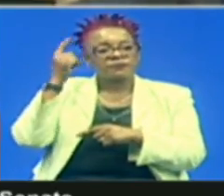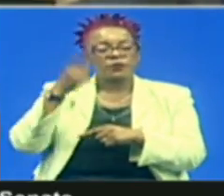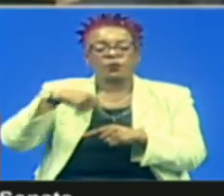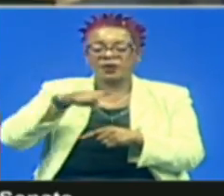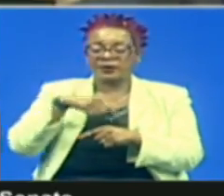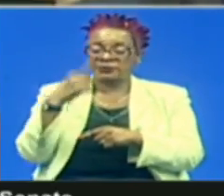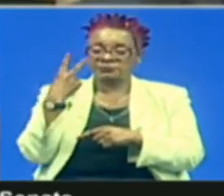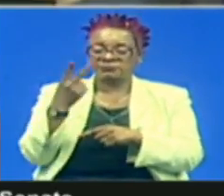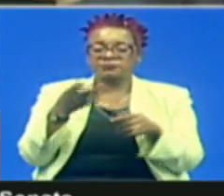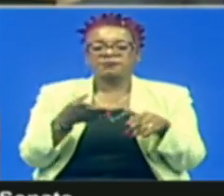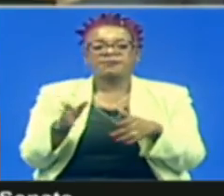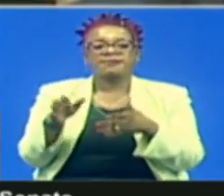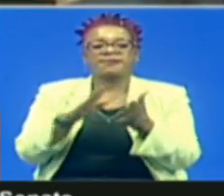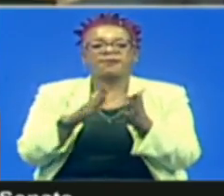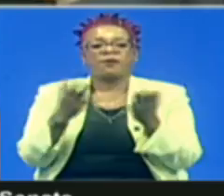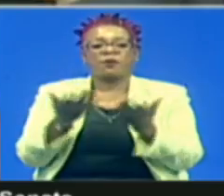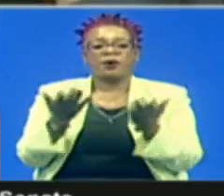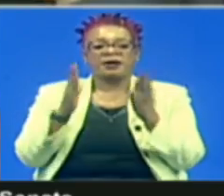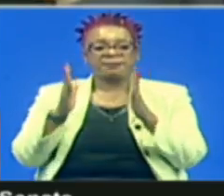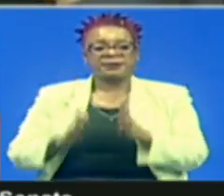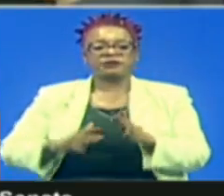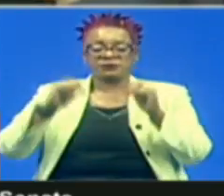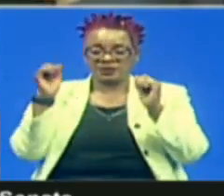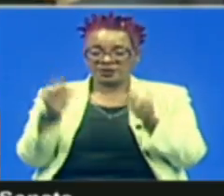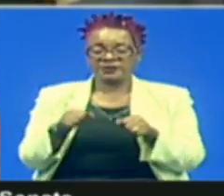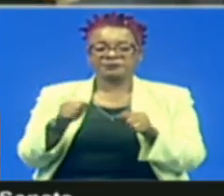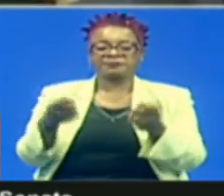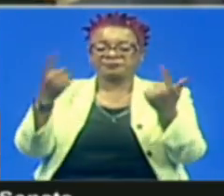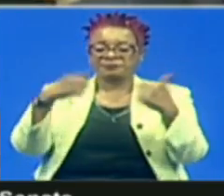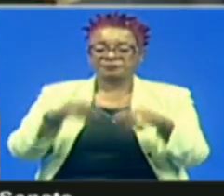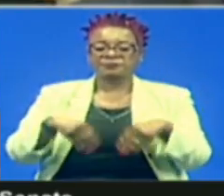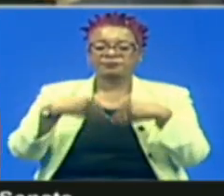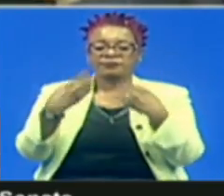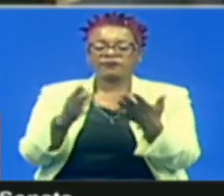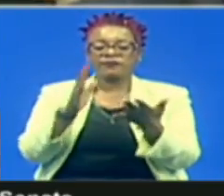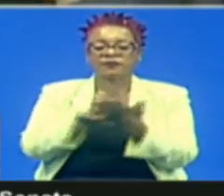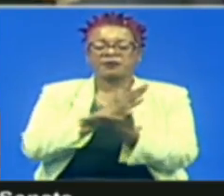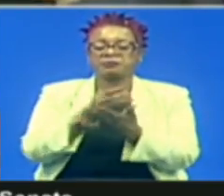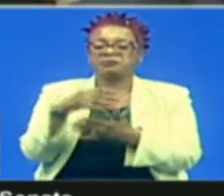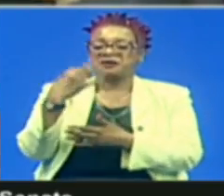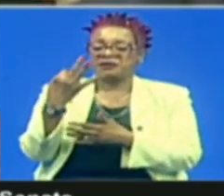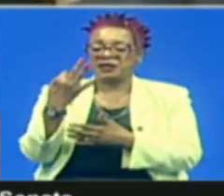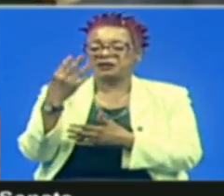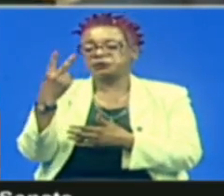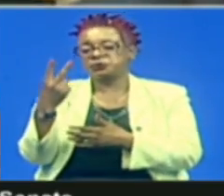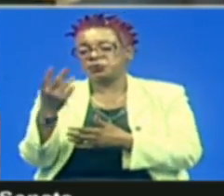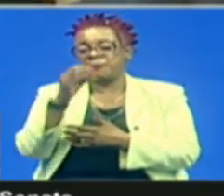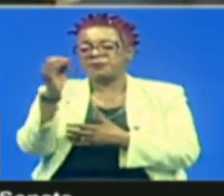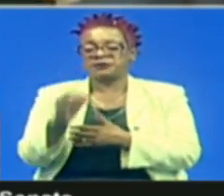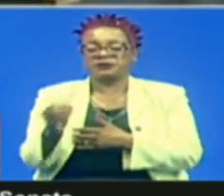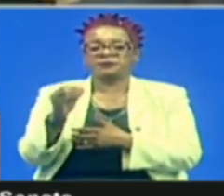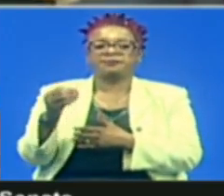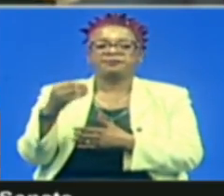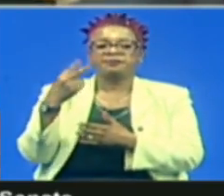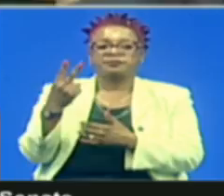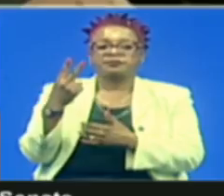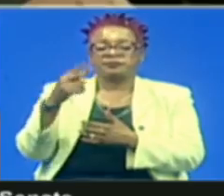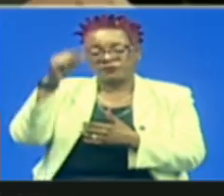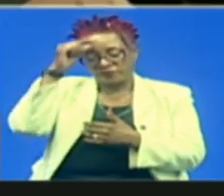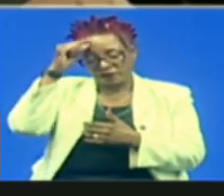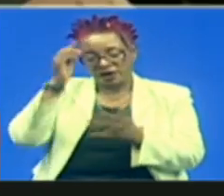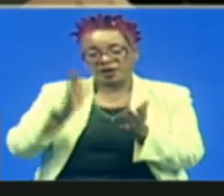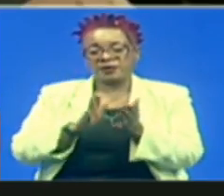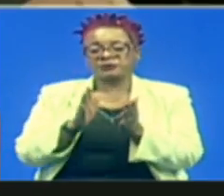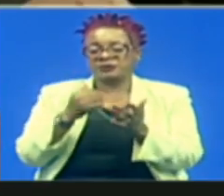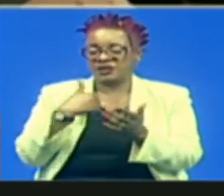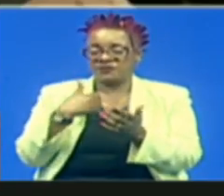opportunity where someone can simply be able to come and offer shares of 3%, 2% to government and run terminals. We